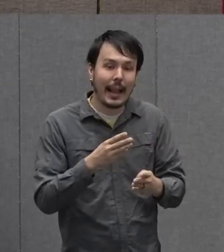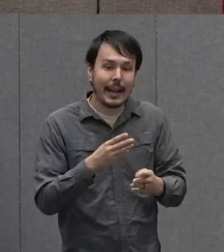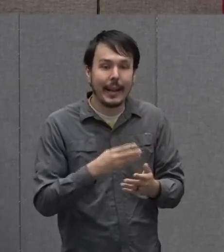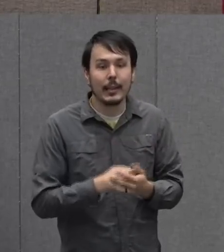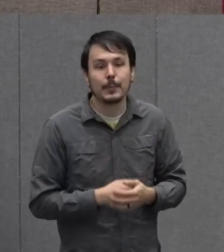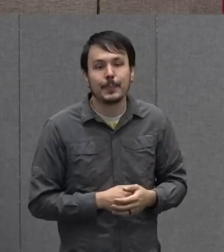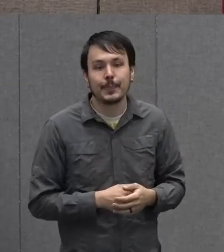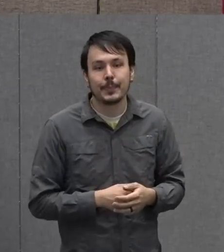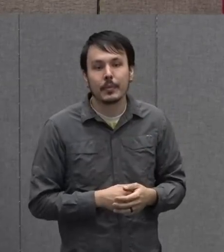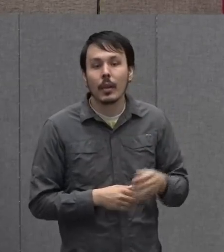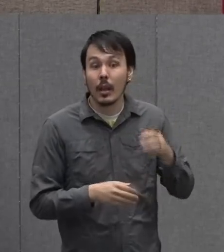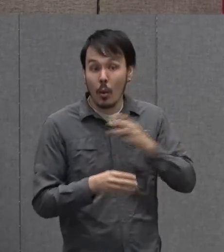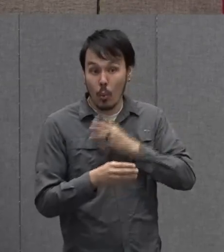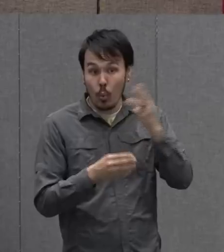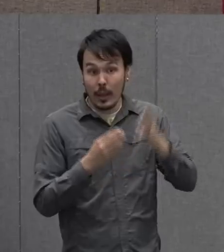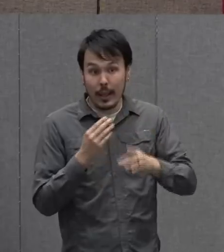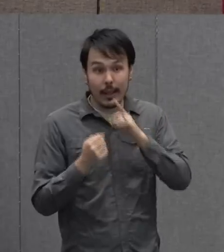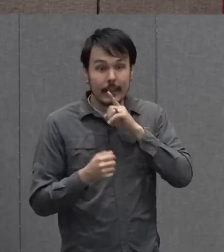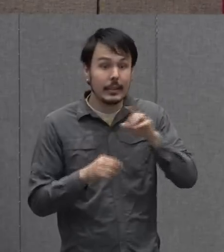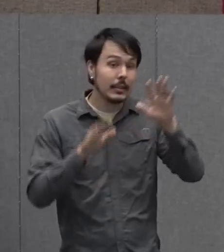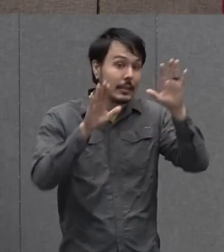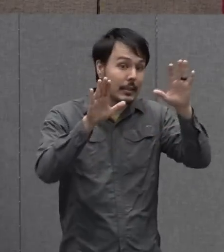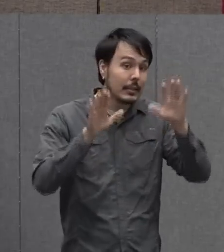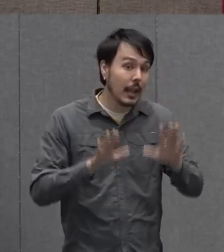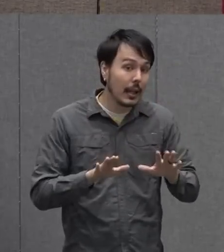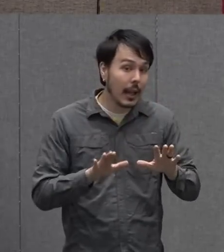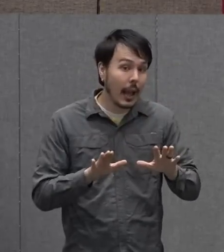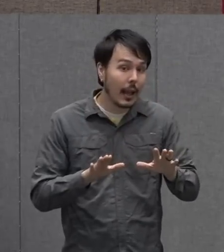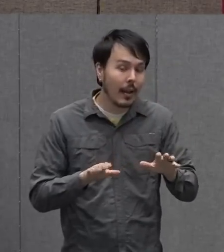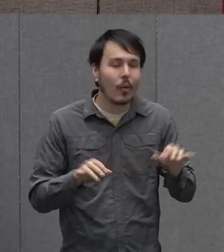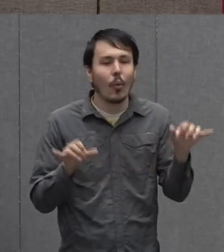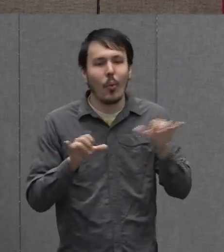Weekends are Sundays and Saturdays.